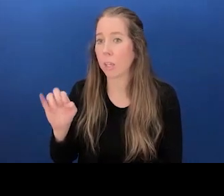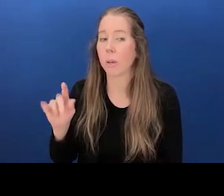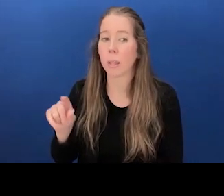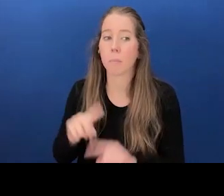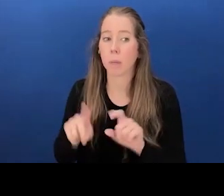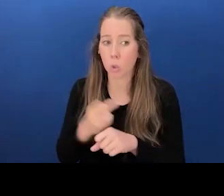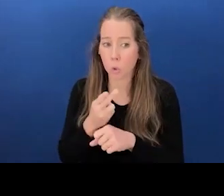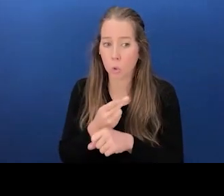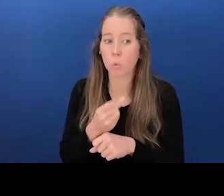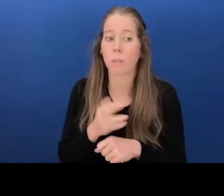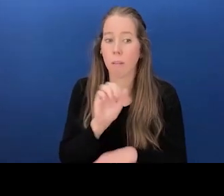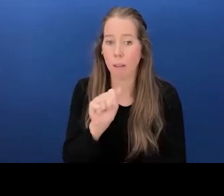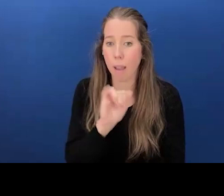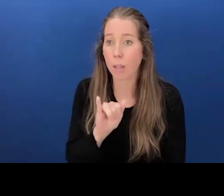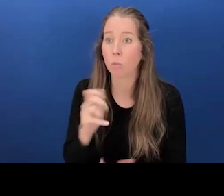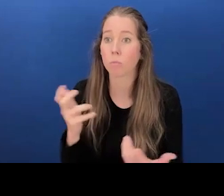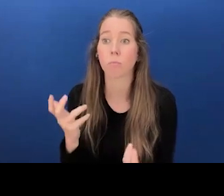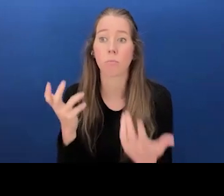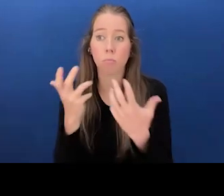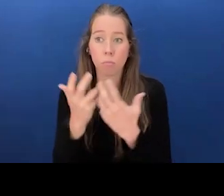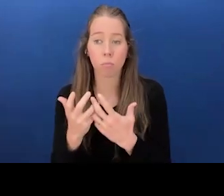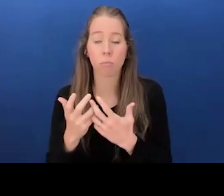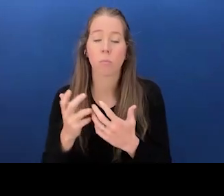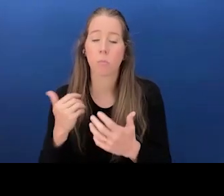improve and to complement the work that we're already doing.